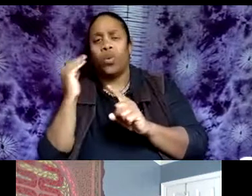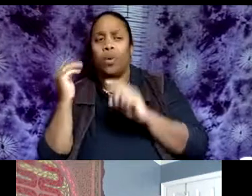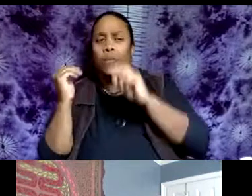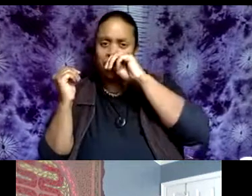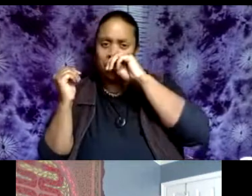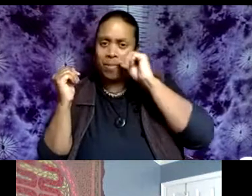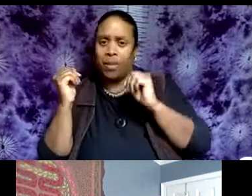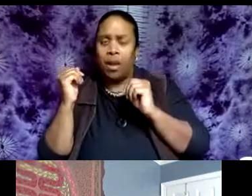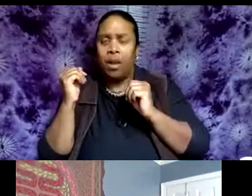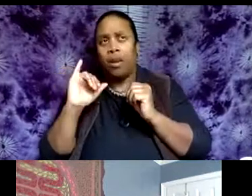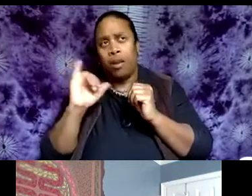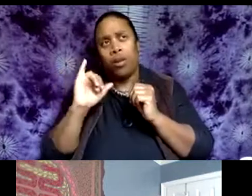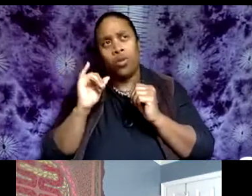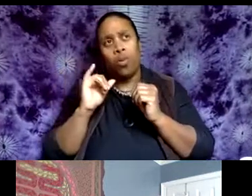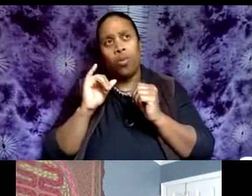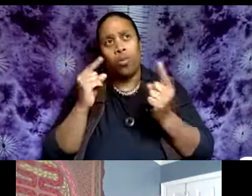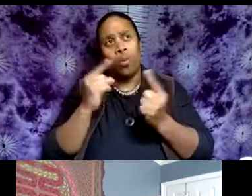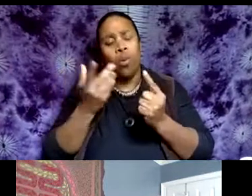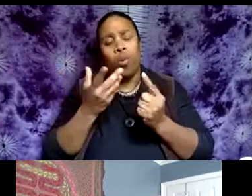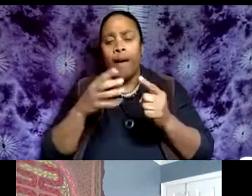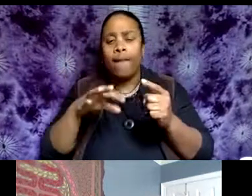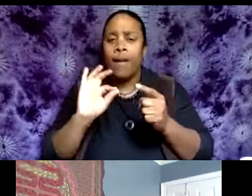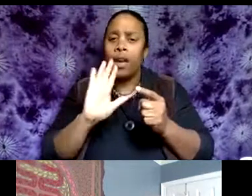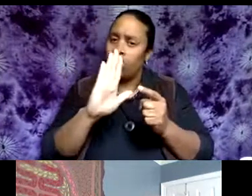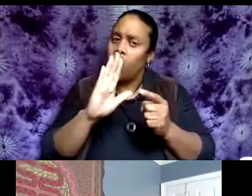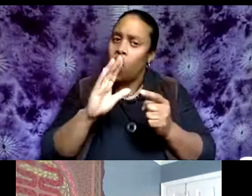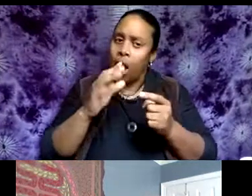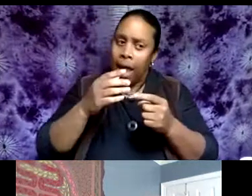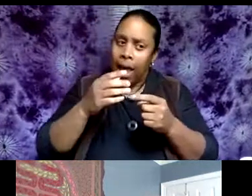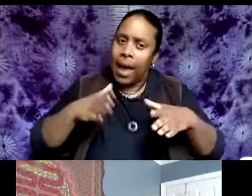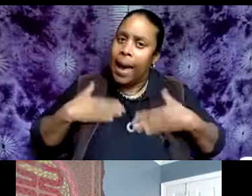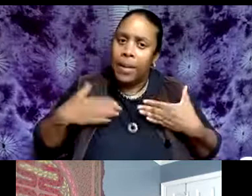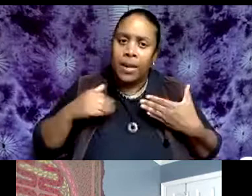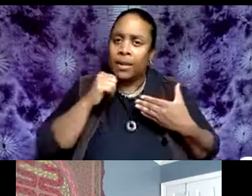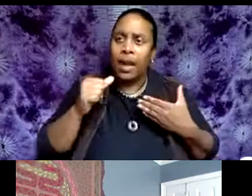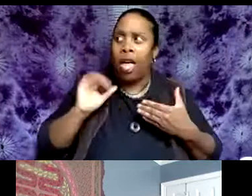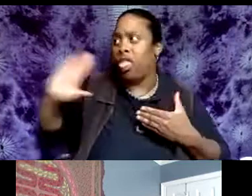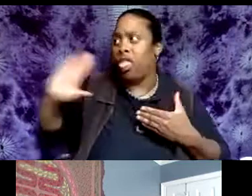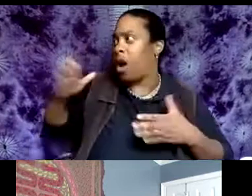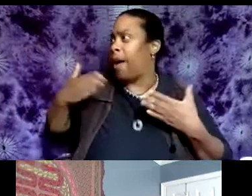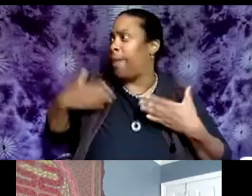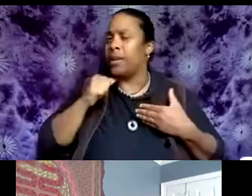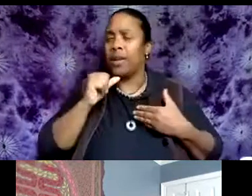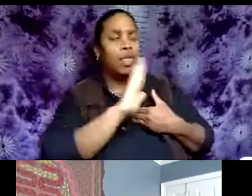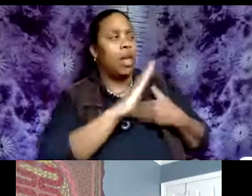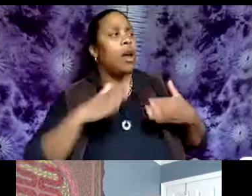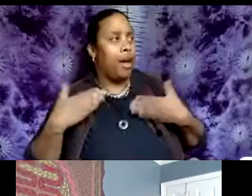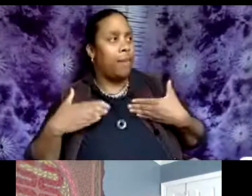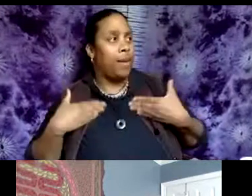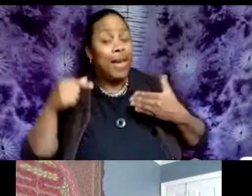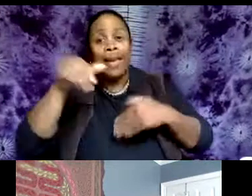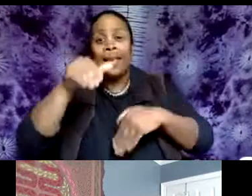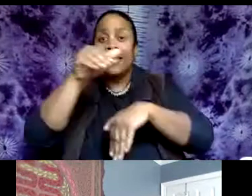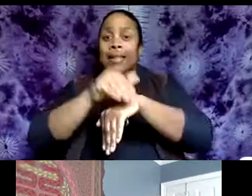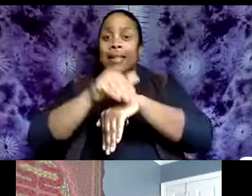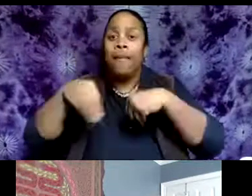your happiness and not anyone else's, just yours. Tonight, I am offering a special